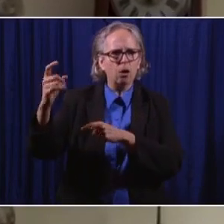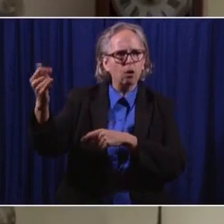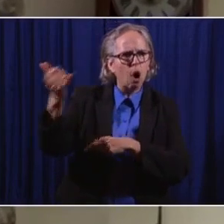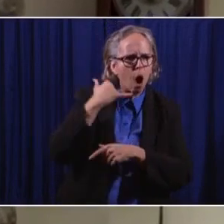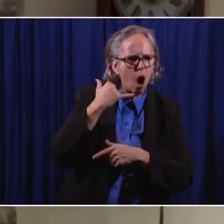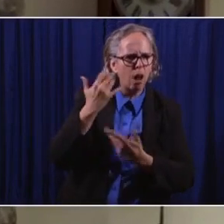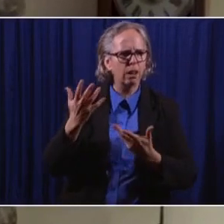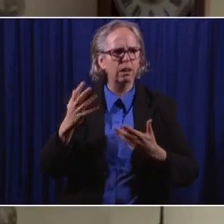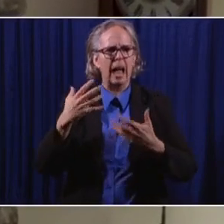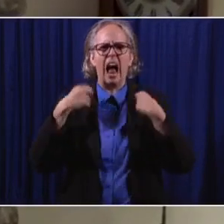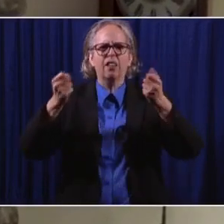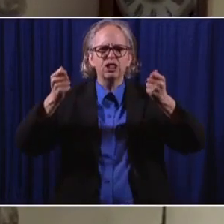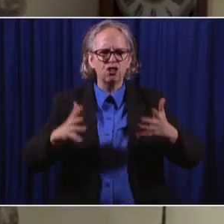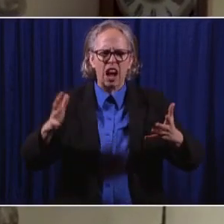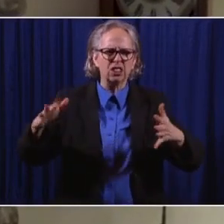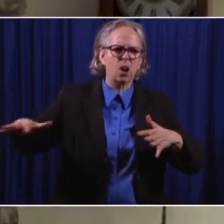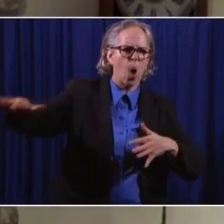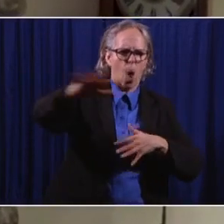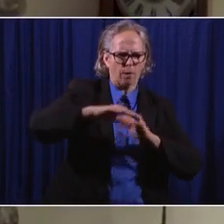on the ground.